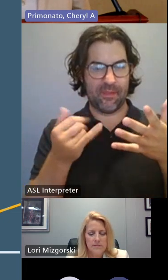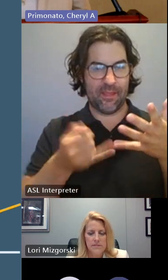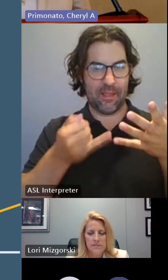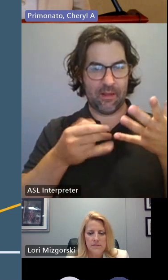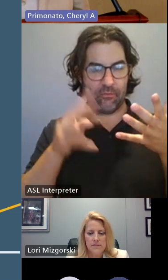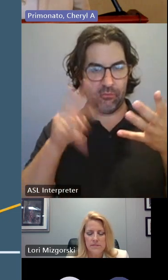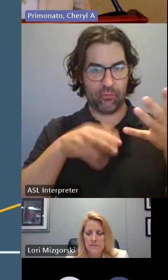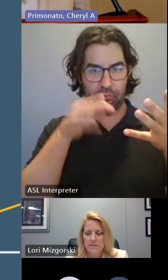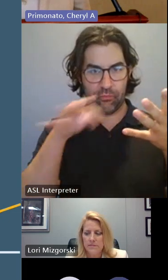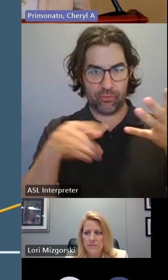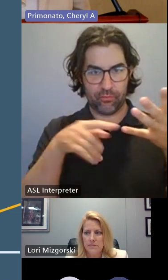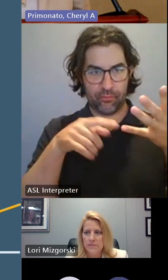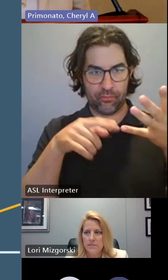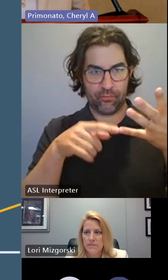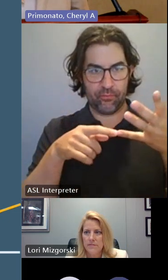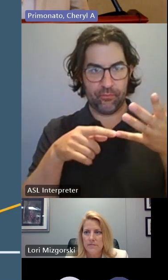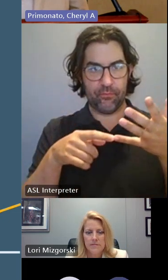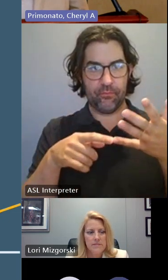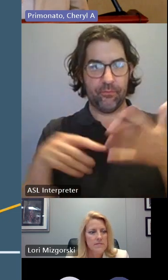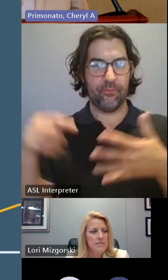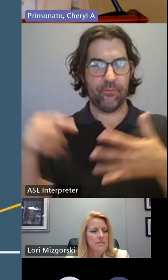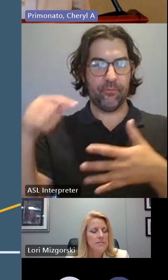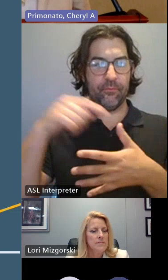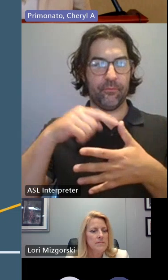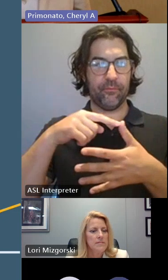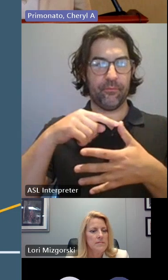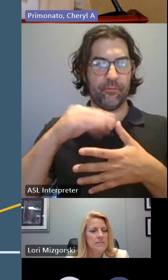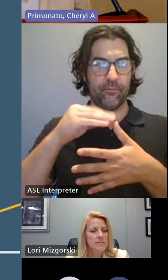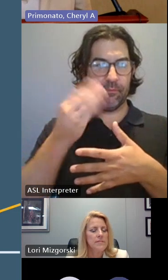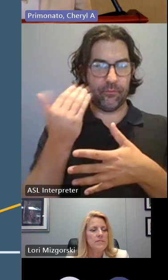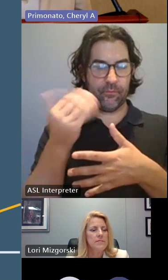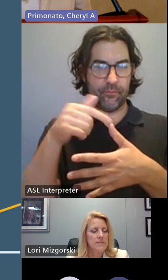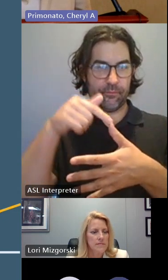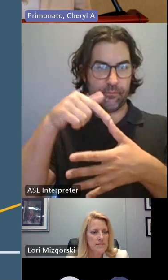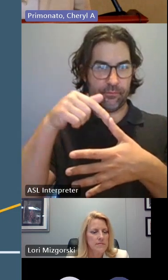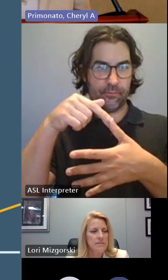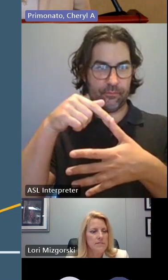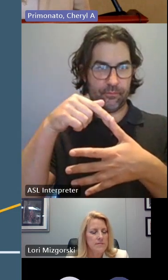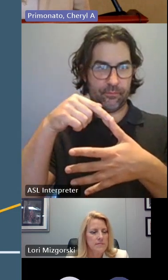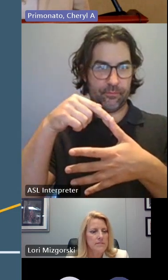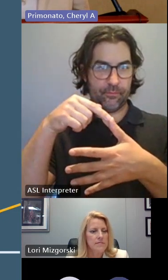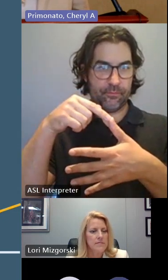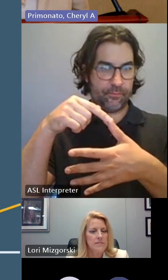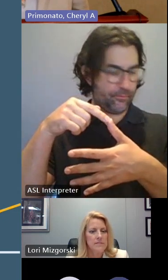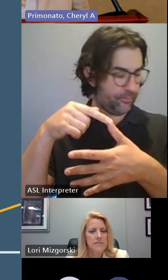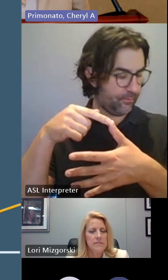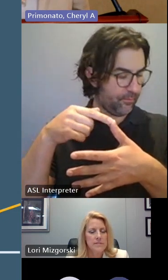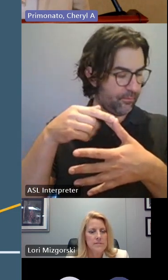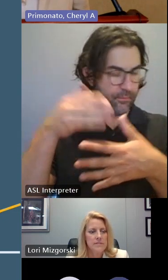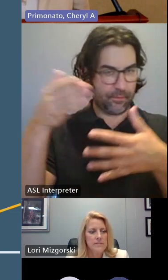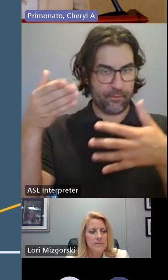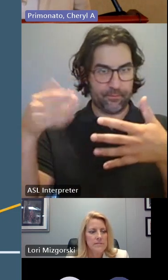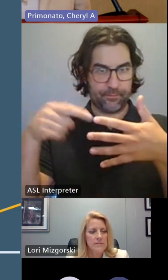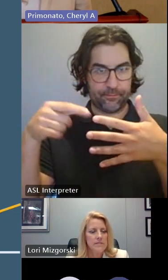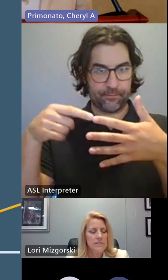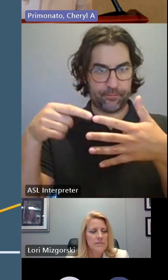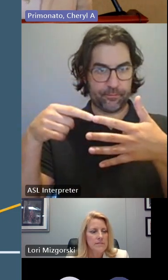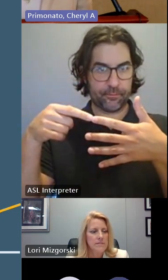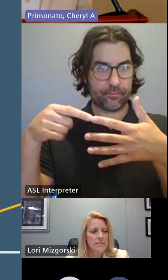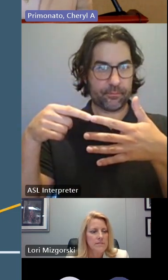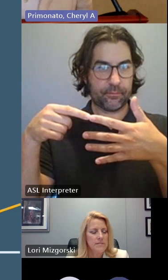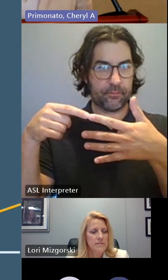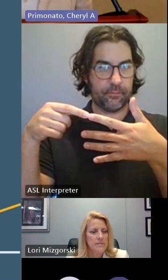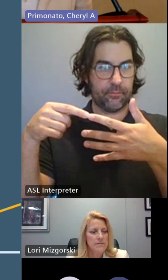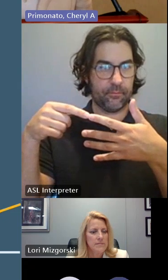manufacturer inspection oversight services. Number 14 is contactless smart fair media. Number 15